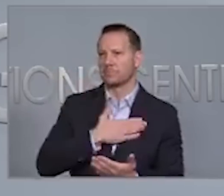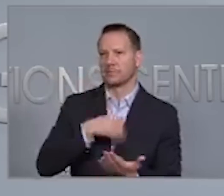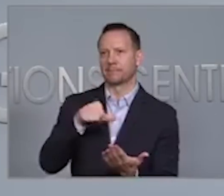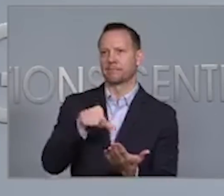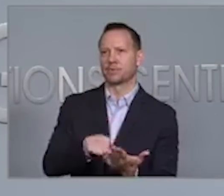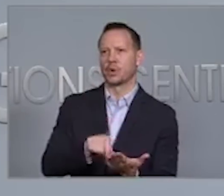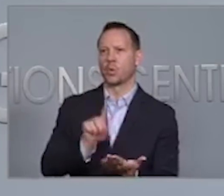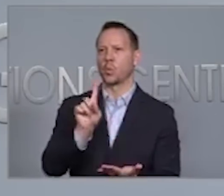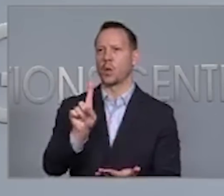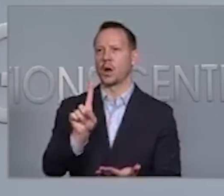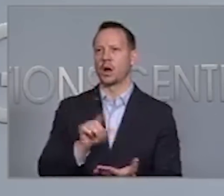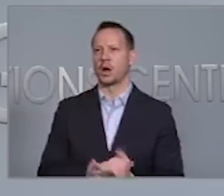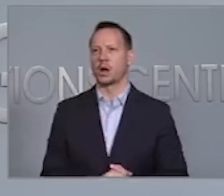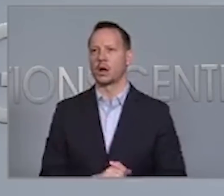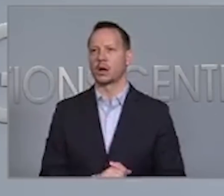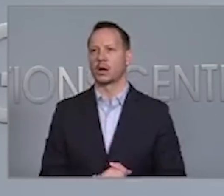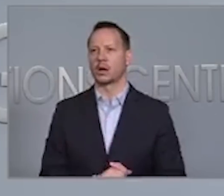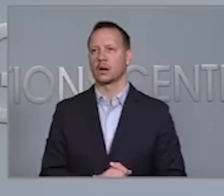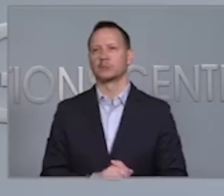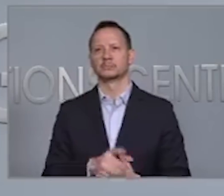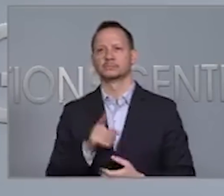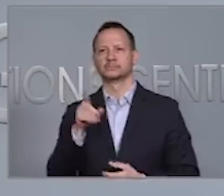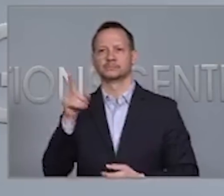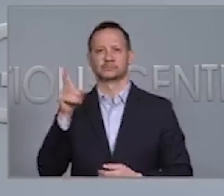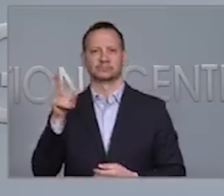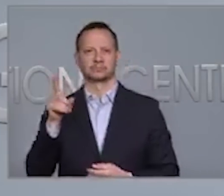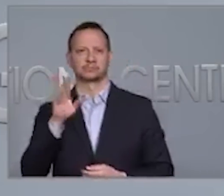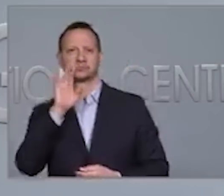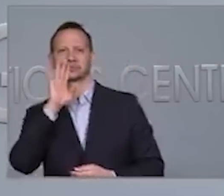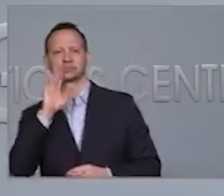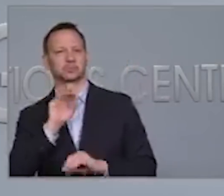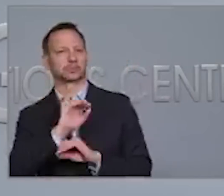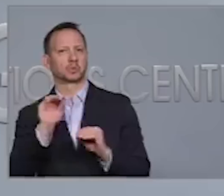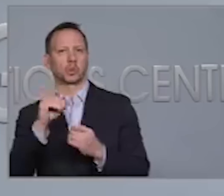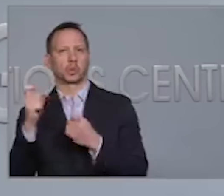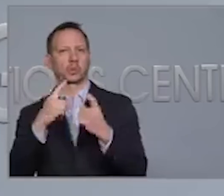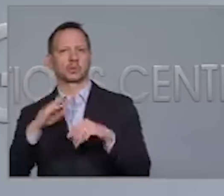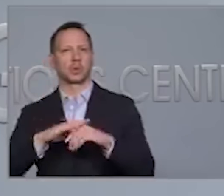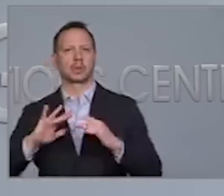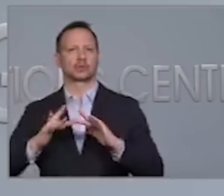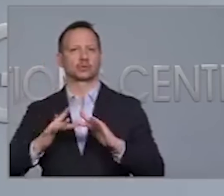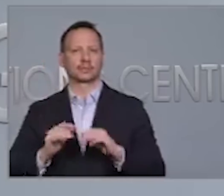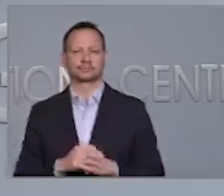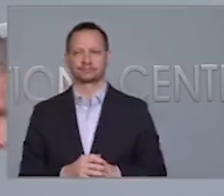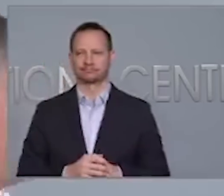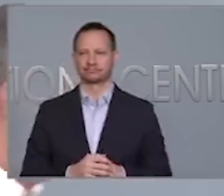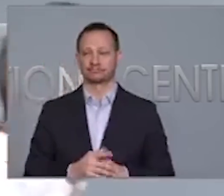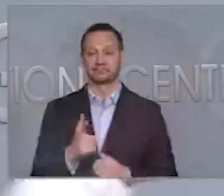There are no questions. Thank you all for being here.